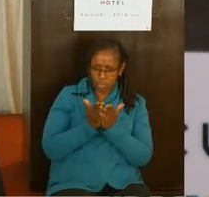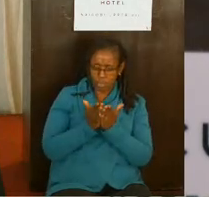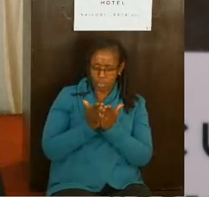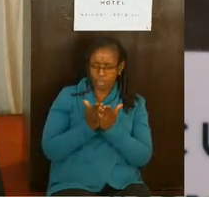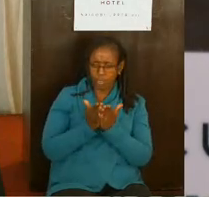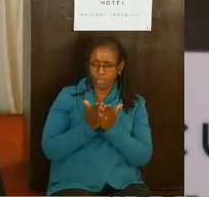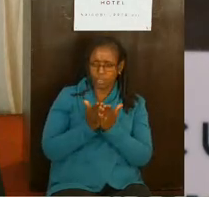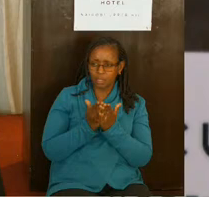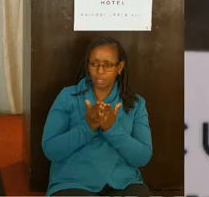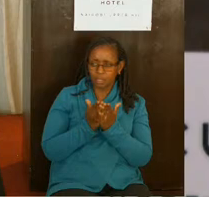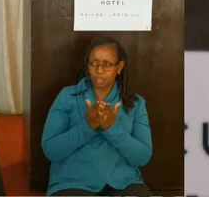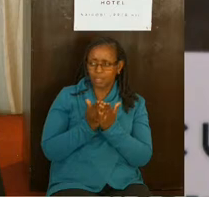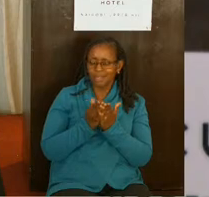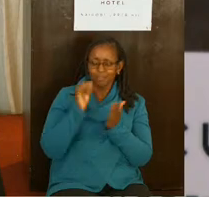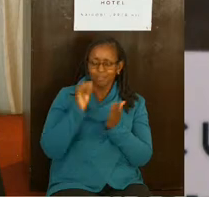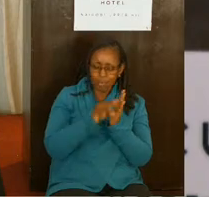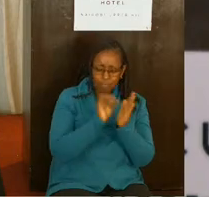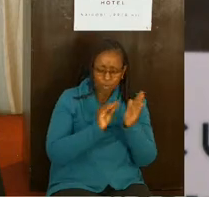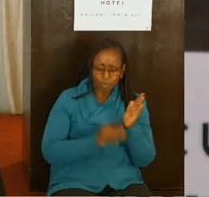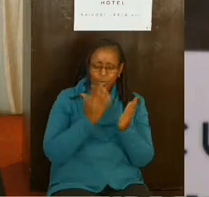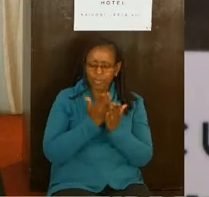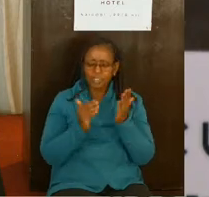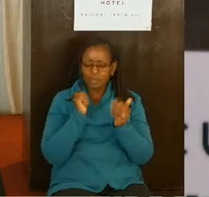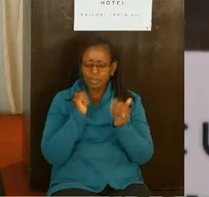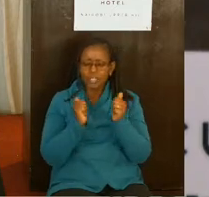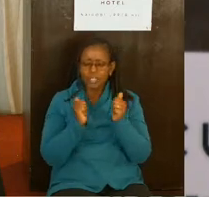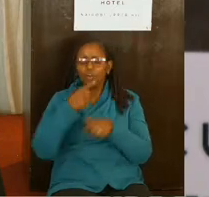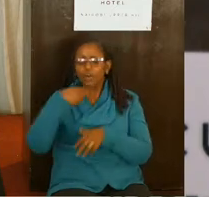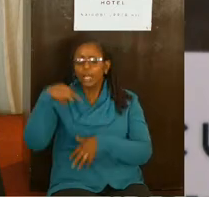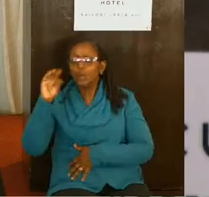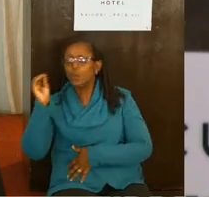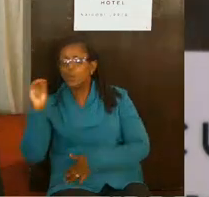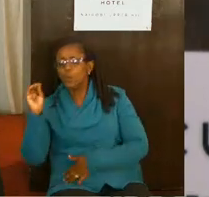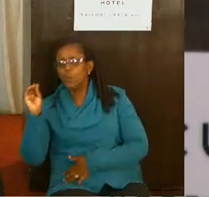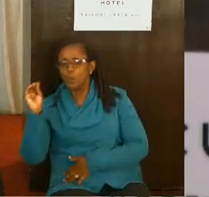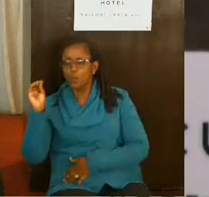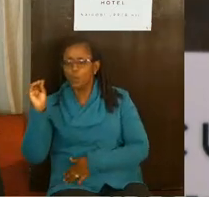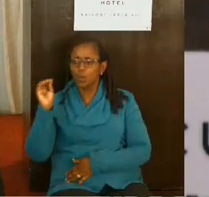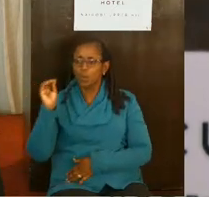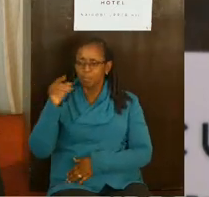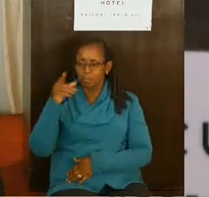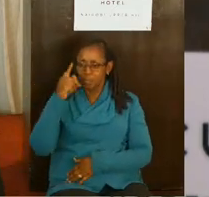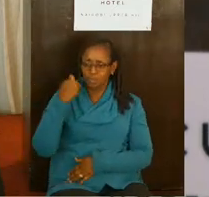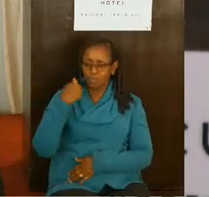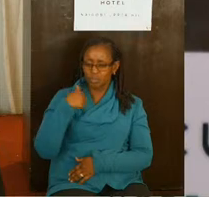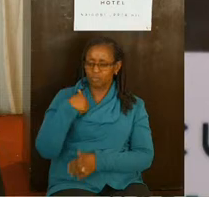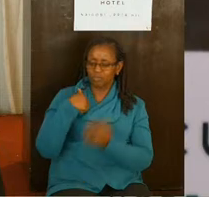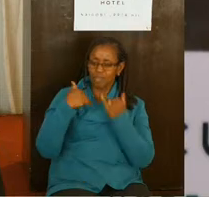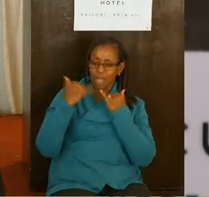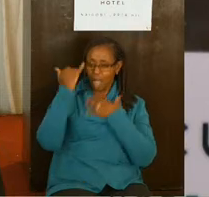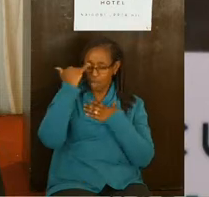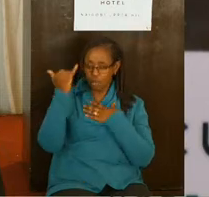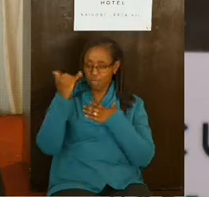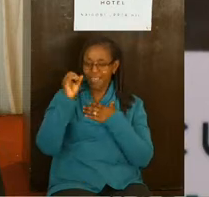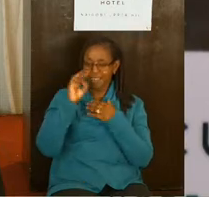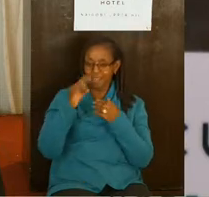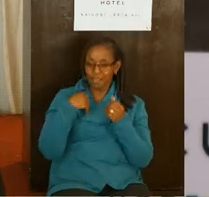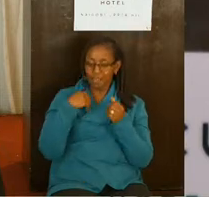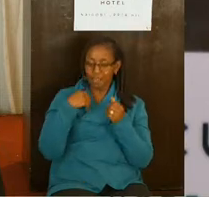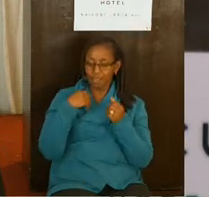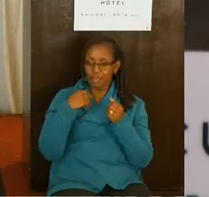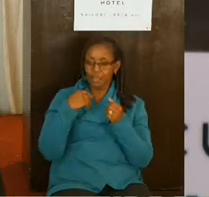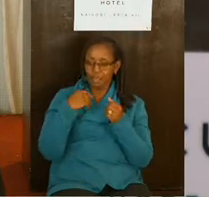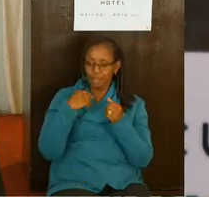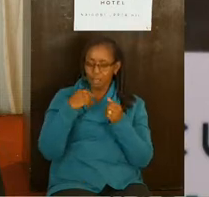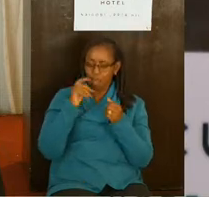factually incorrect things because of whoever's own ideology you know when we are not able to separate our